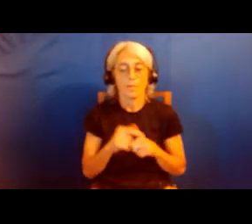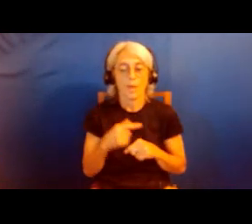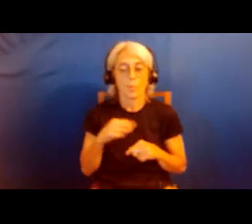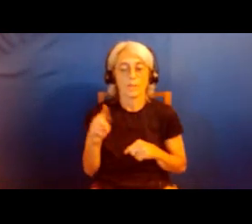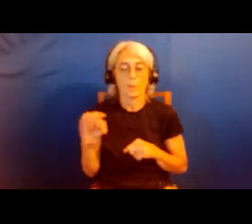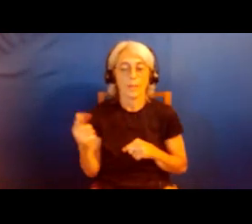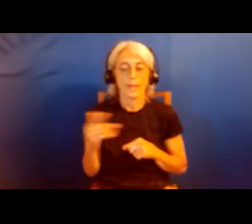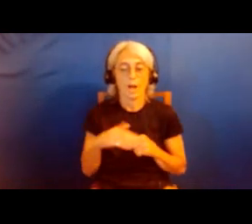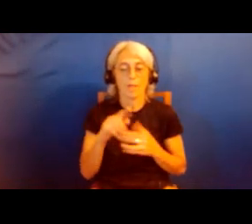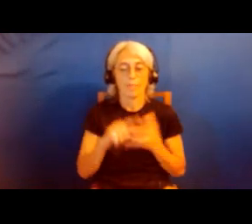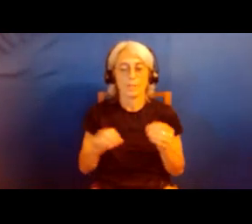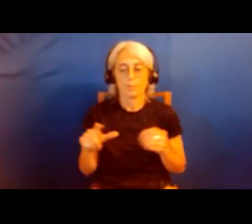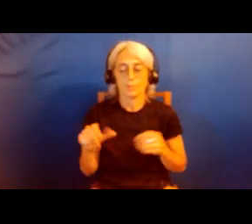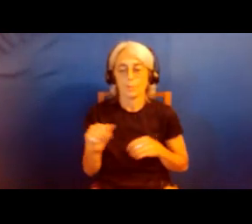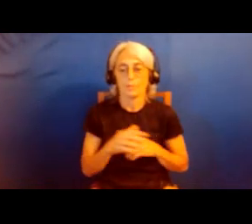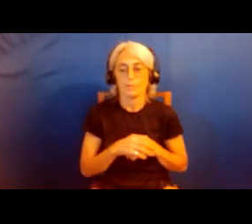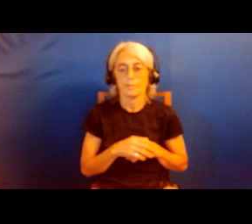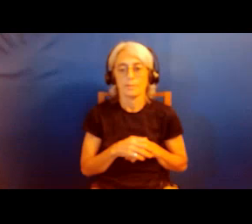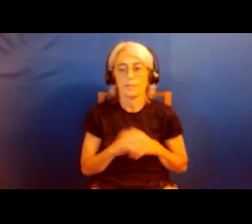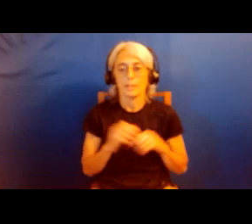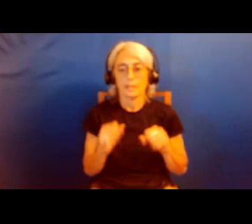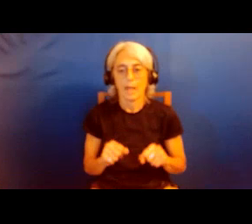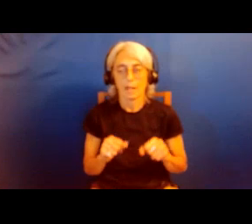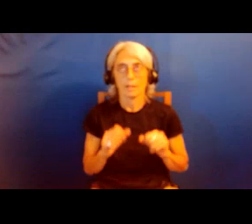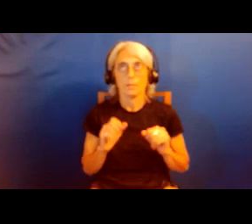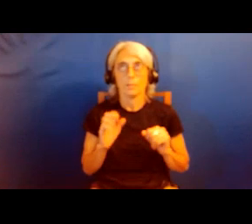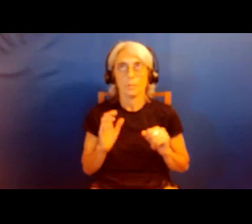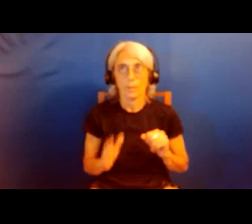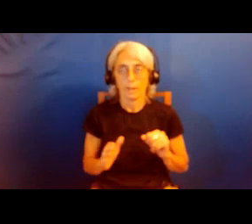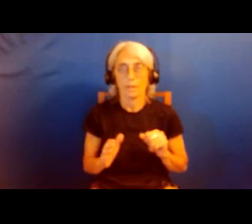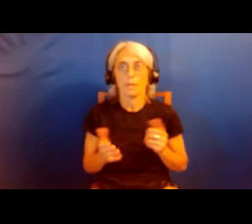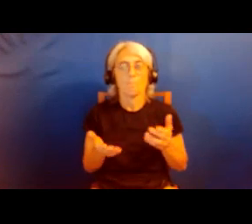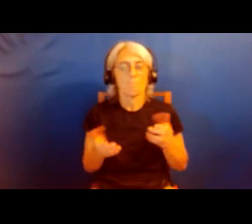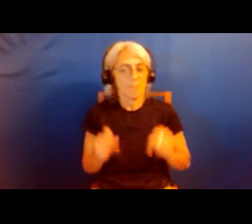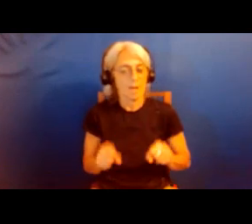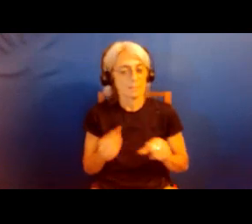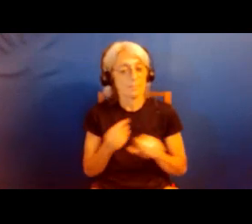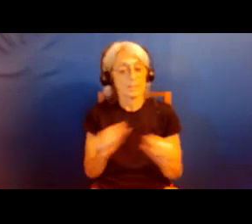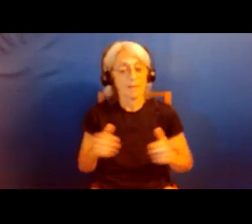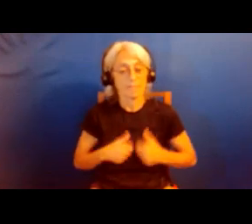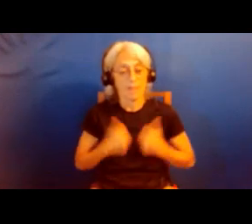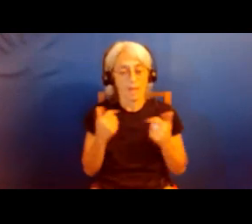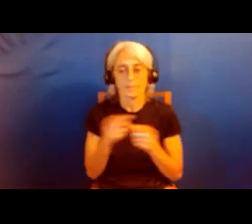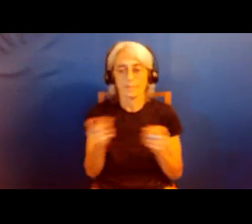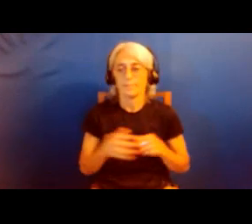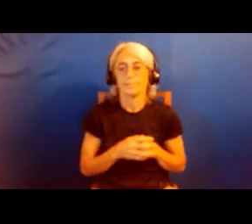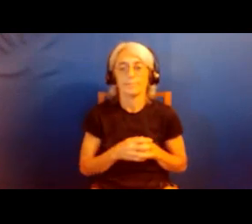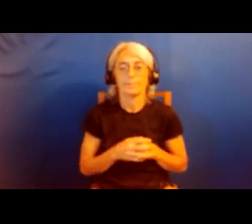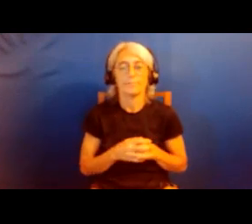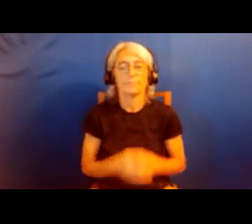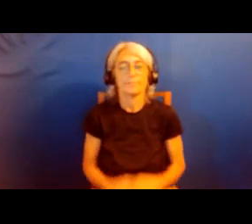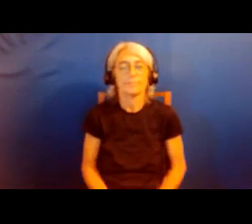tools can and will potentially save lives. Next slide, please.